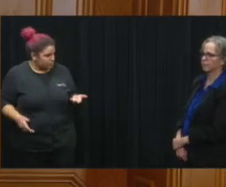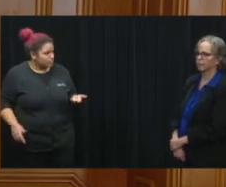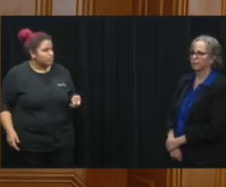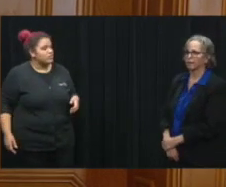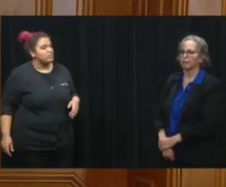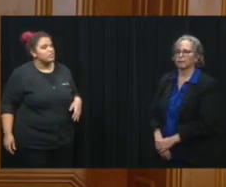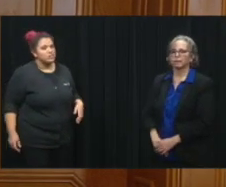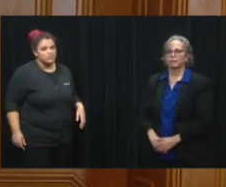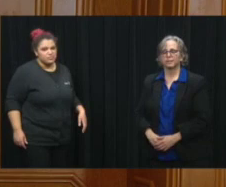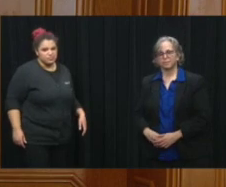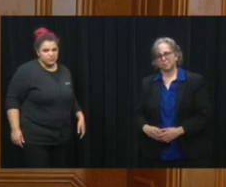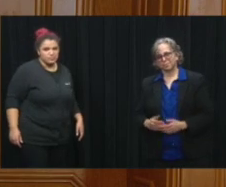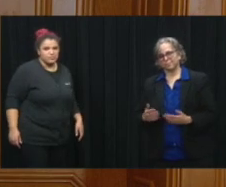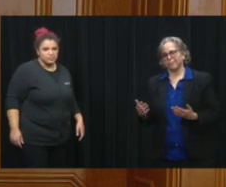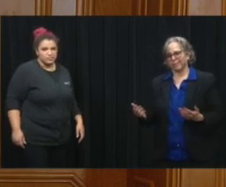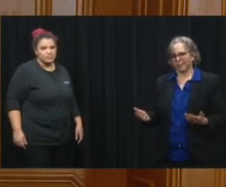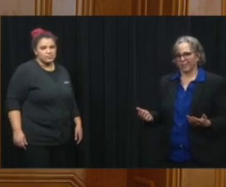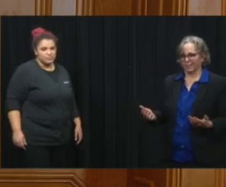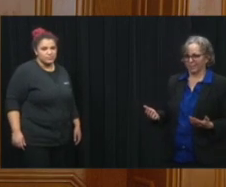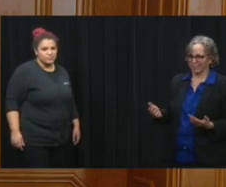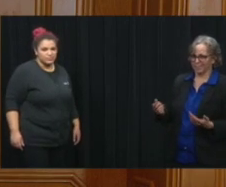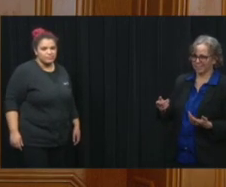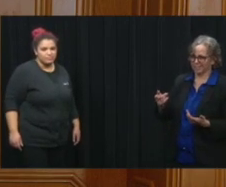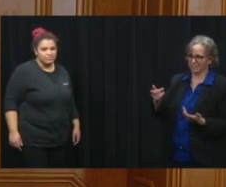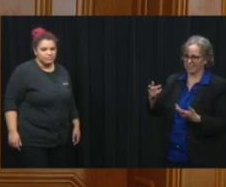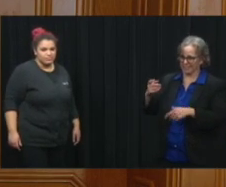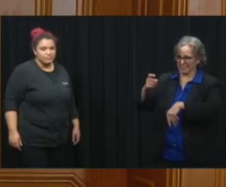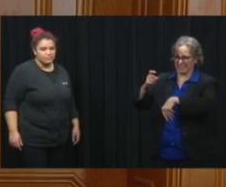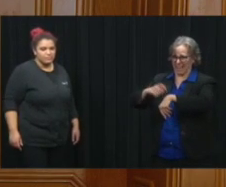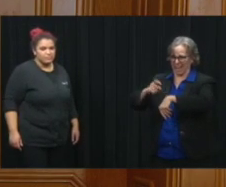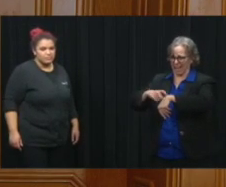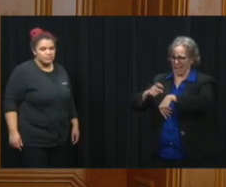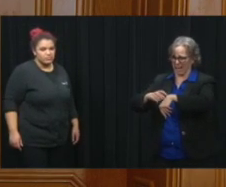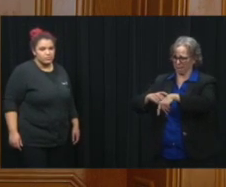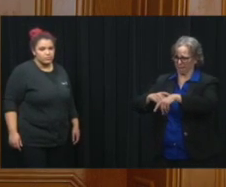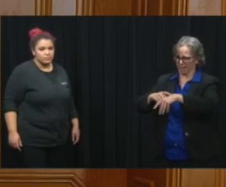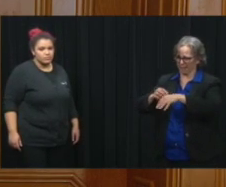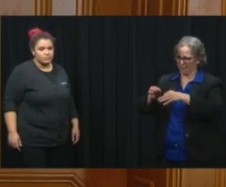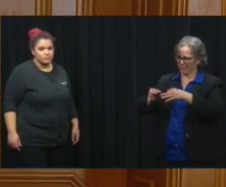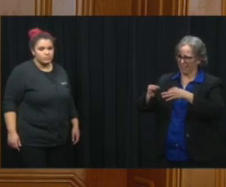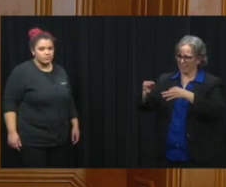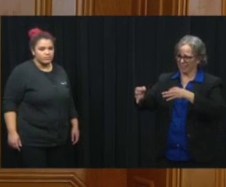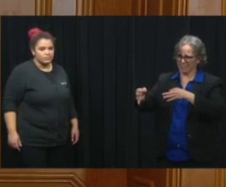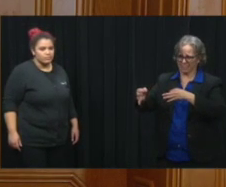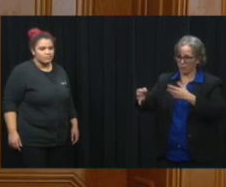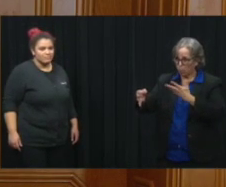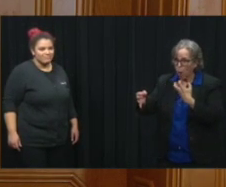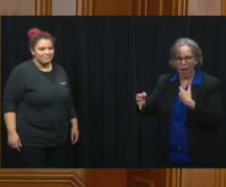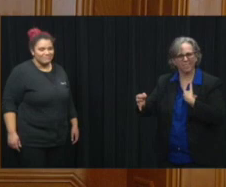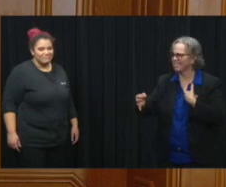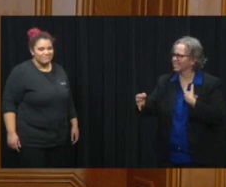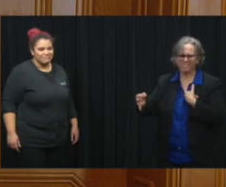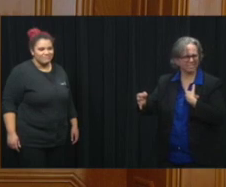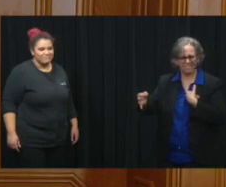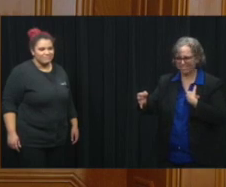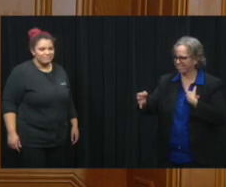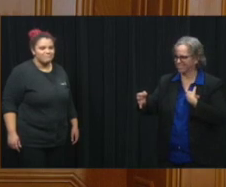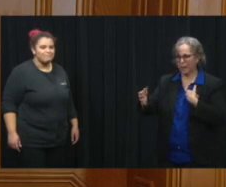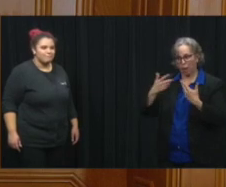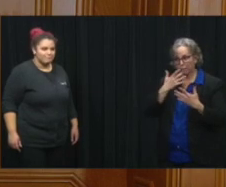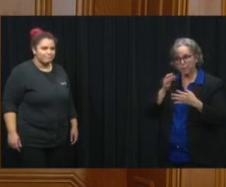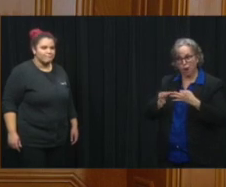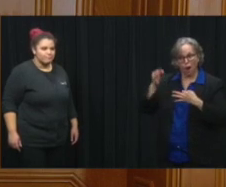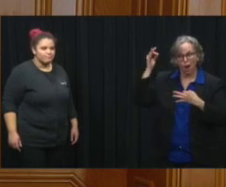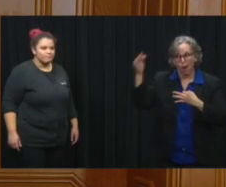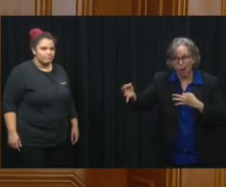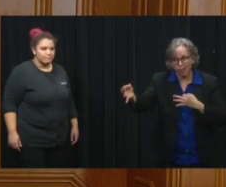the timeline we wanted. We wanted a longer period of time. But I've talked to the Secretary of State. My